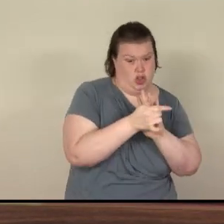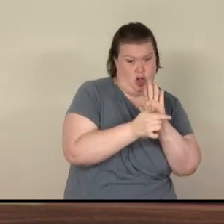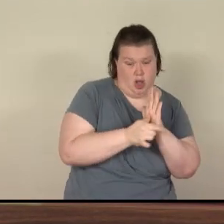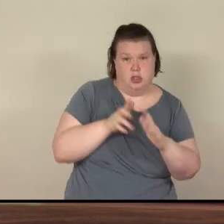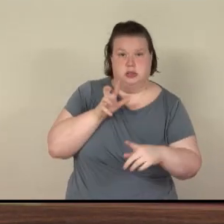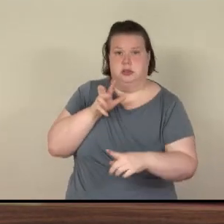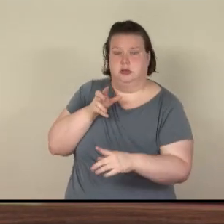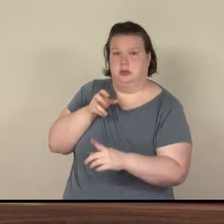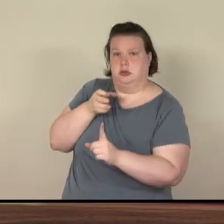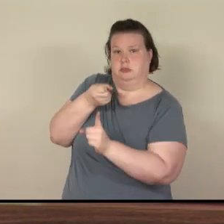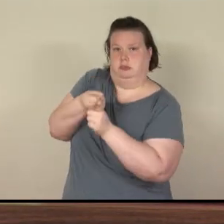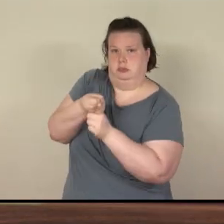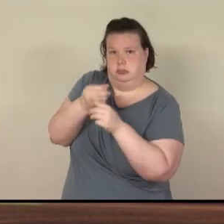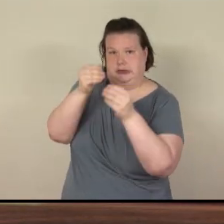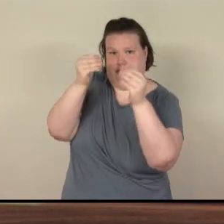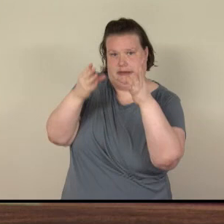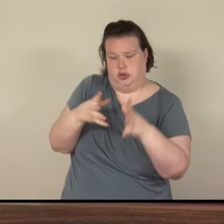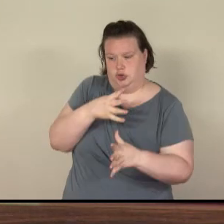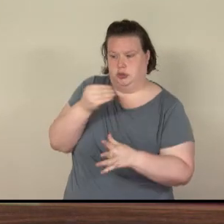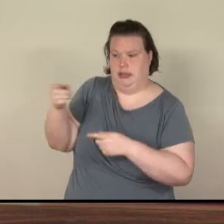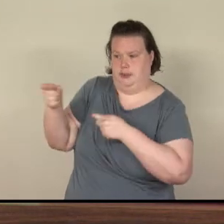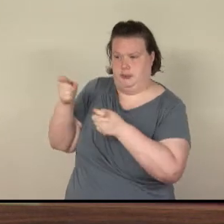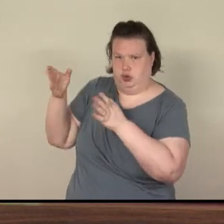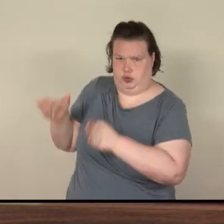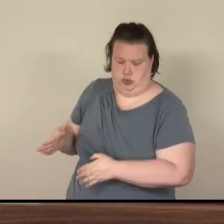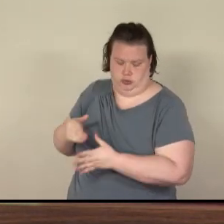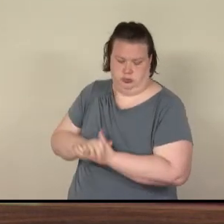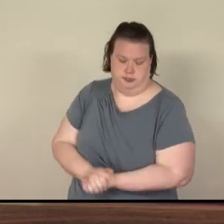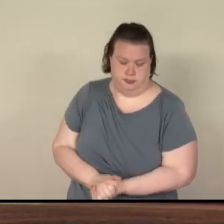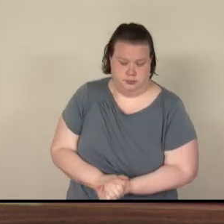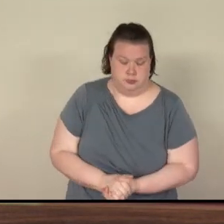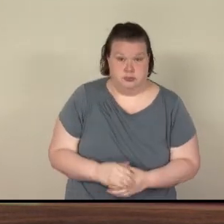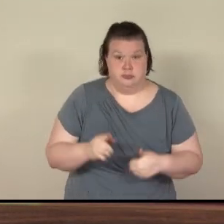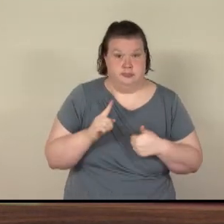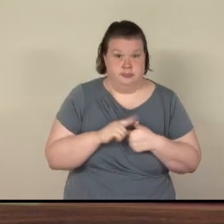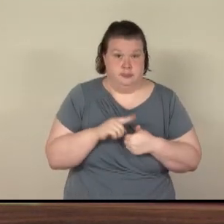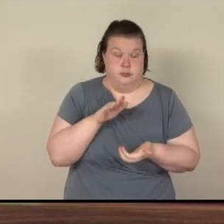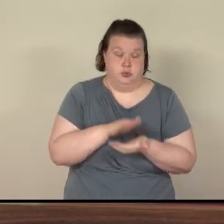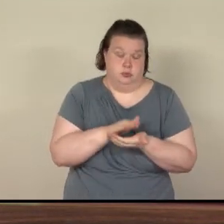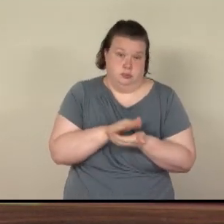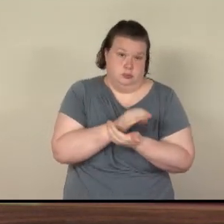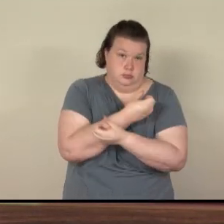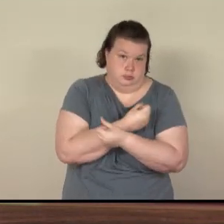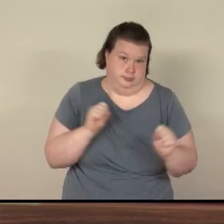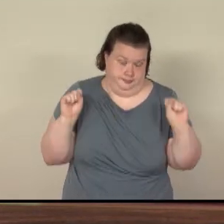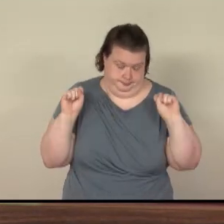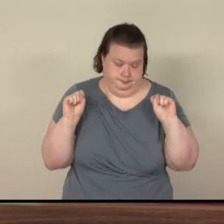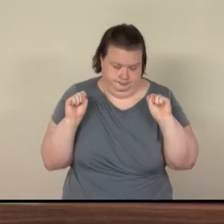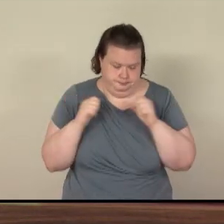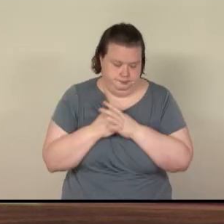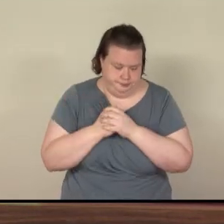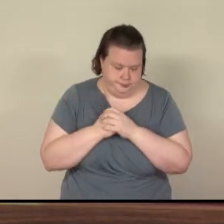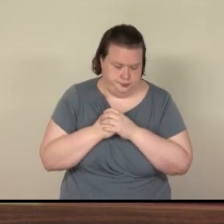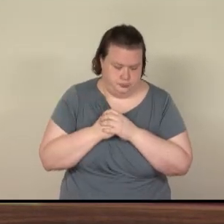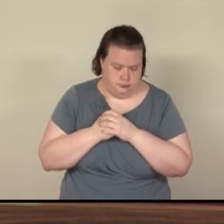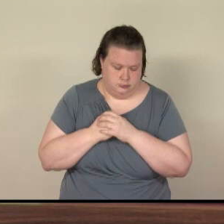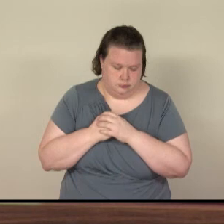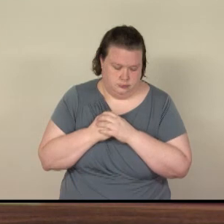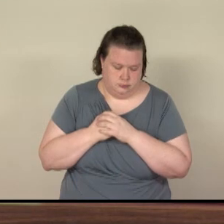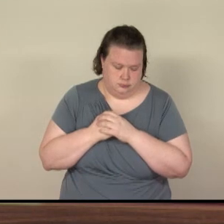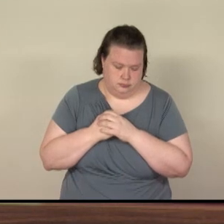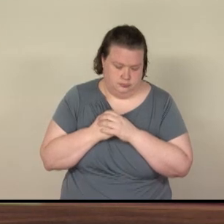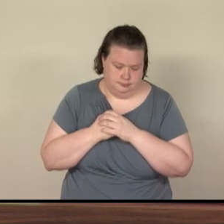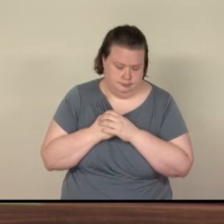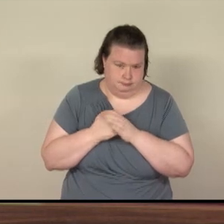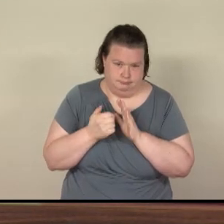and administrators. So I'm going to start with school safety. And this is a topic that's been talked about in the